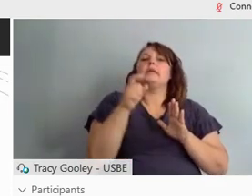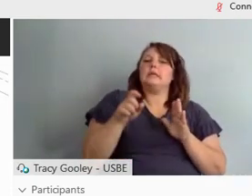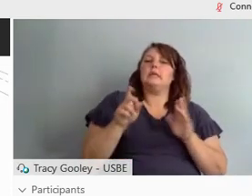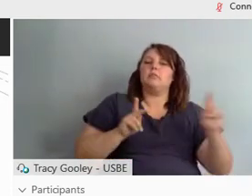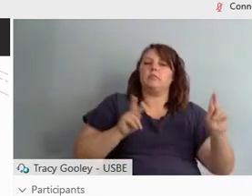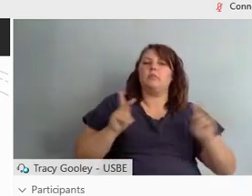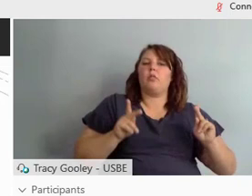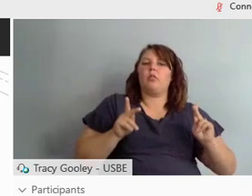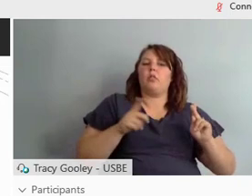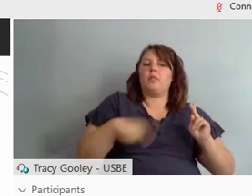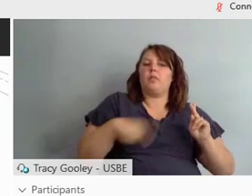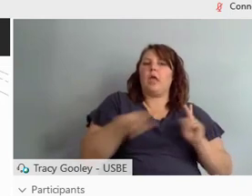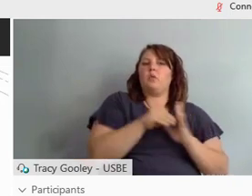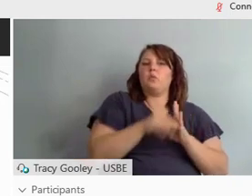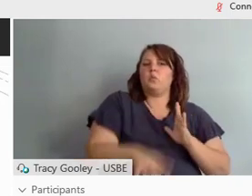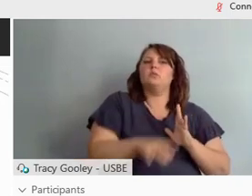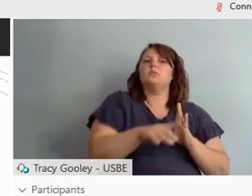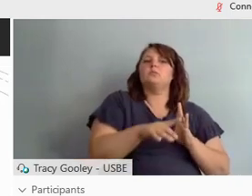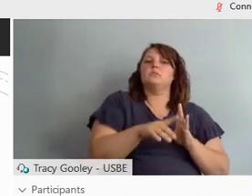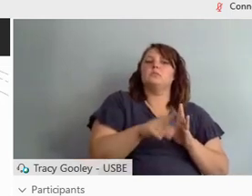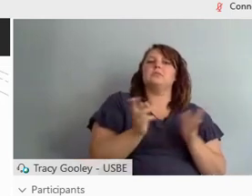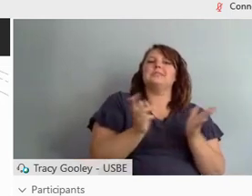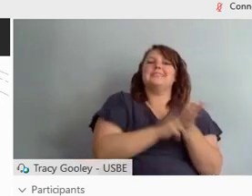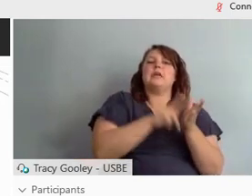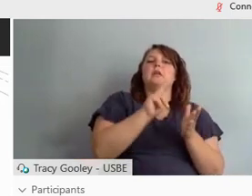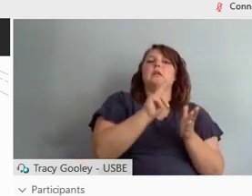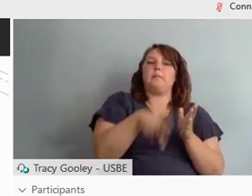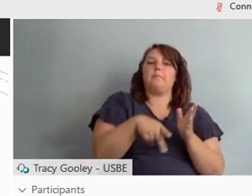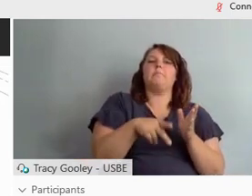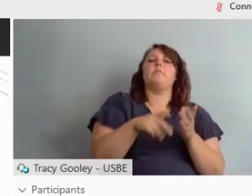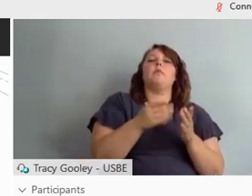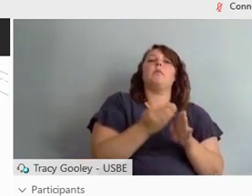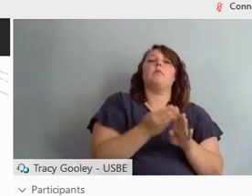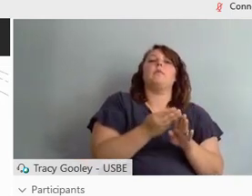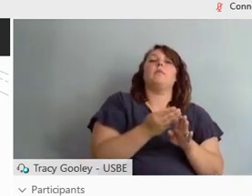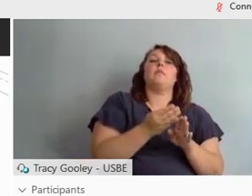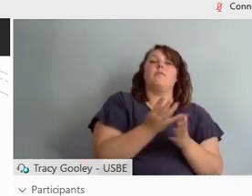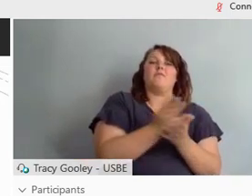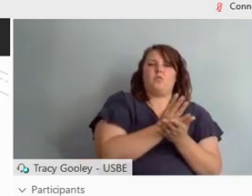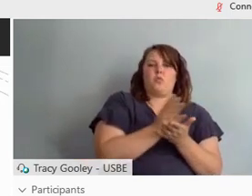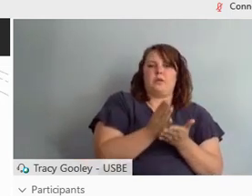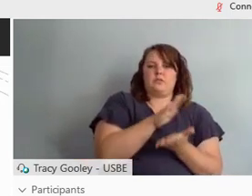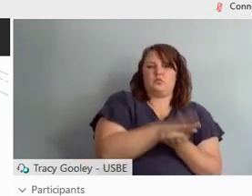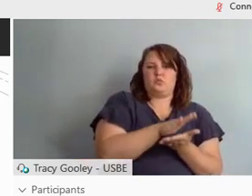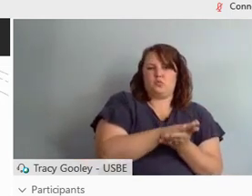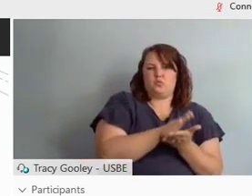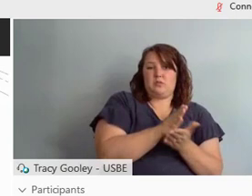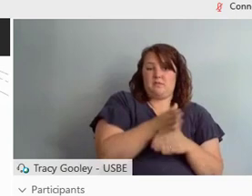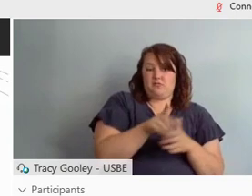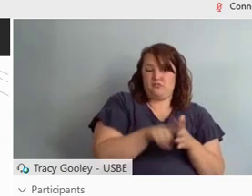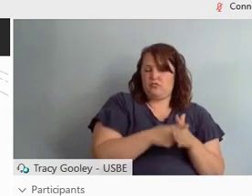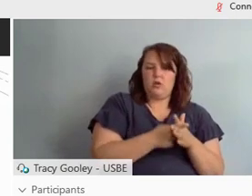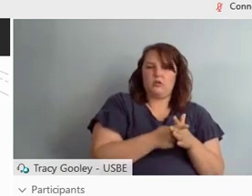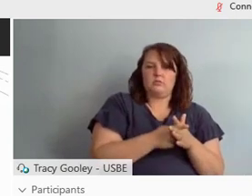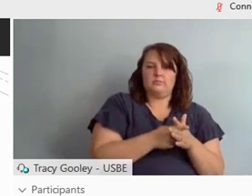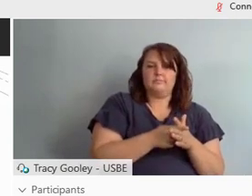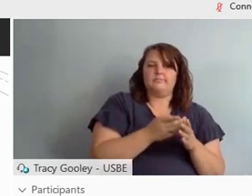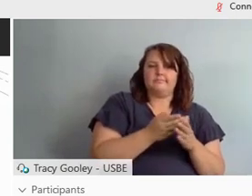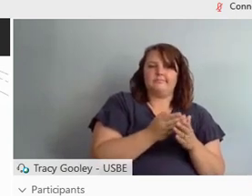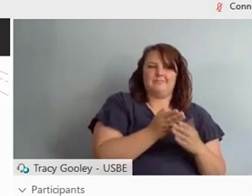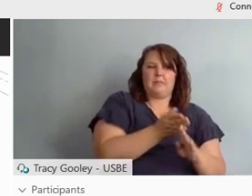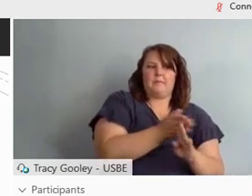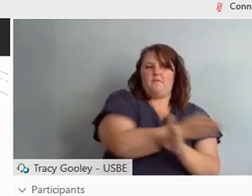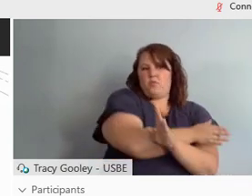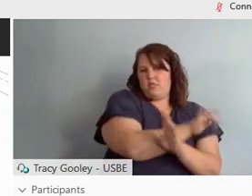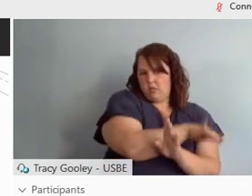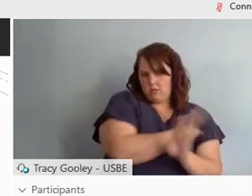enrolled up until the first 4 weeks of school. That's the same as for the exit. If you have students that are enrolled in